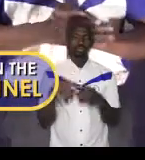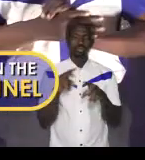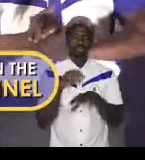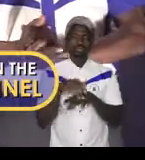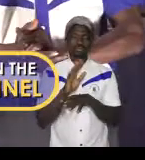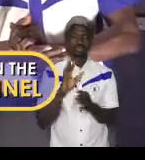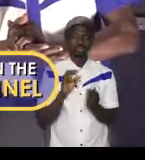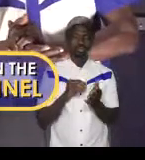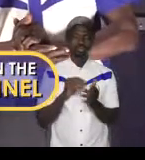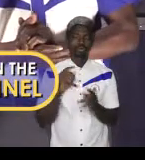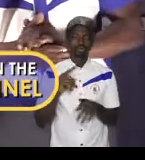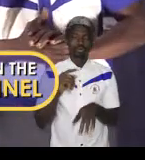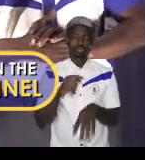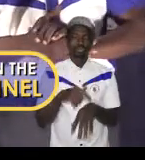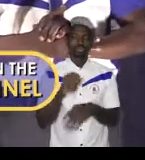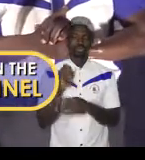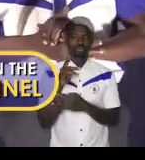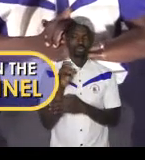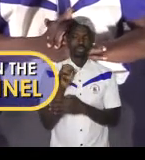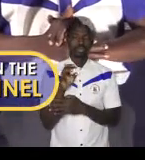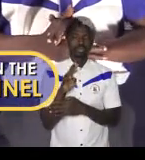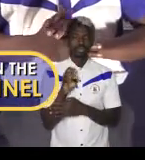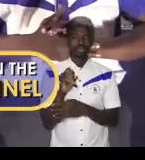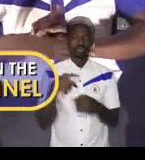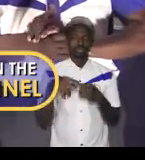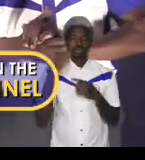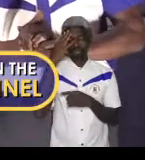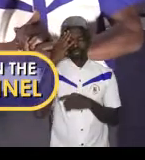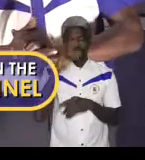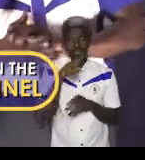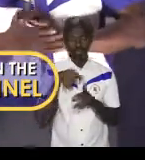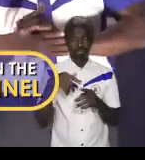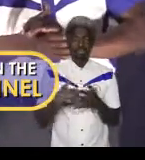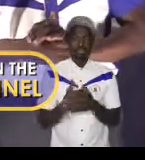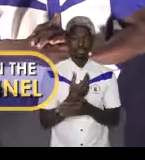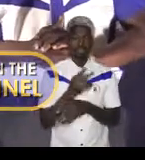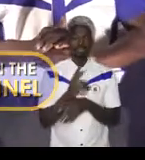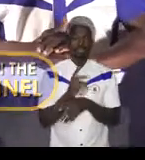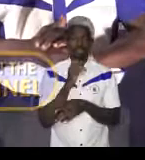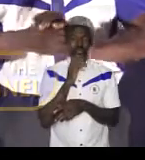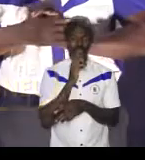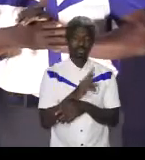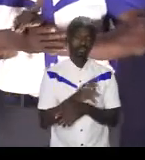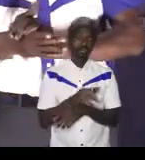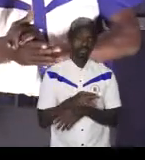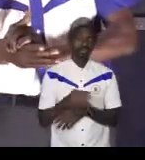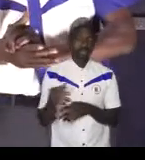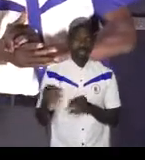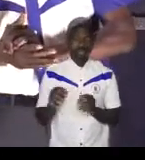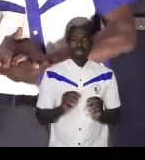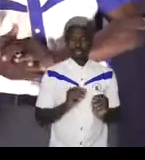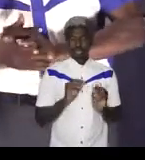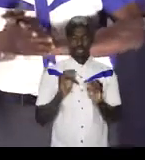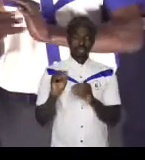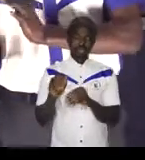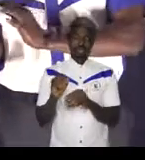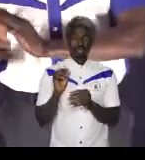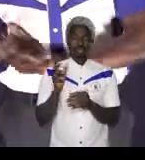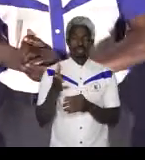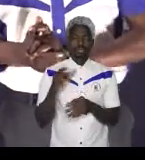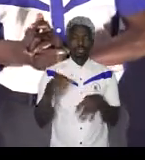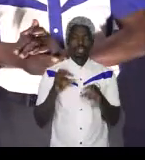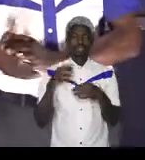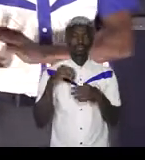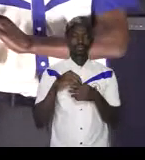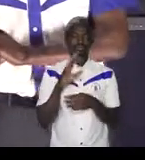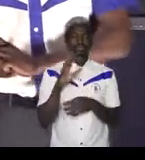time. Subscribe to Lagos SUBEB YouTube channel to get notification when new videos are uploaded. The